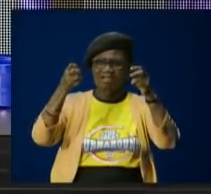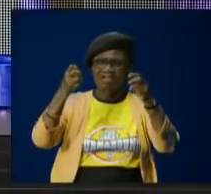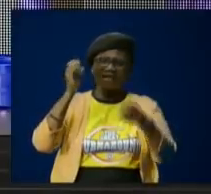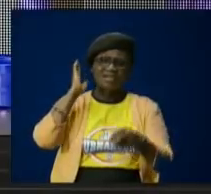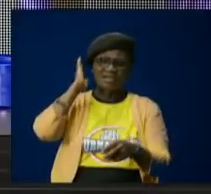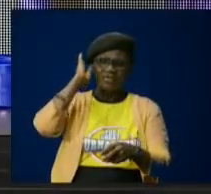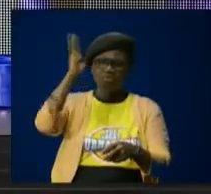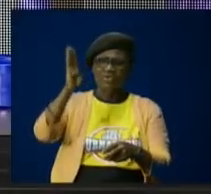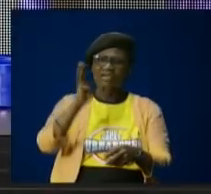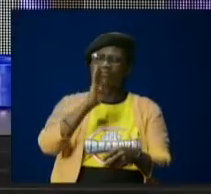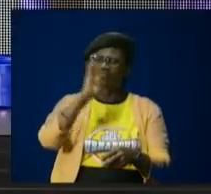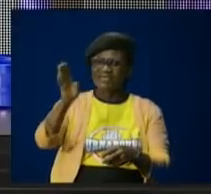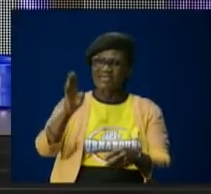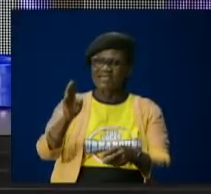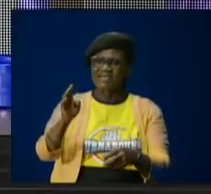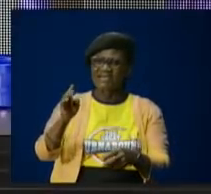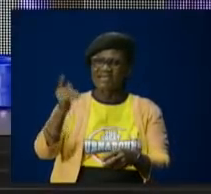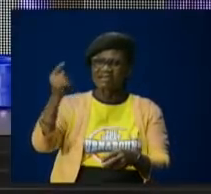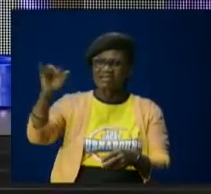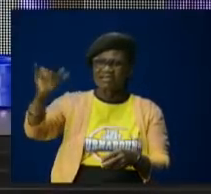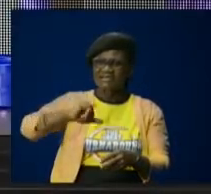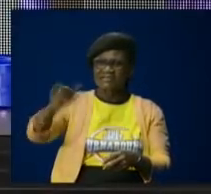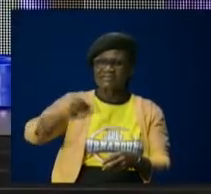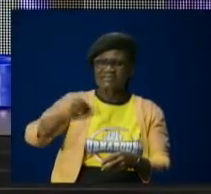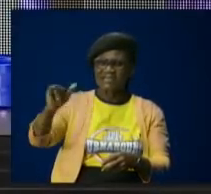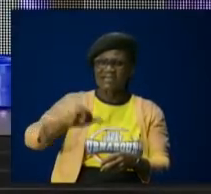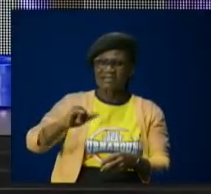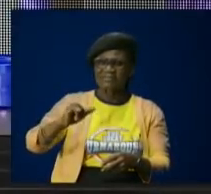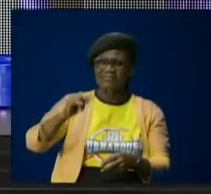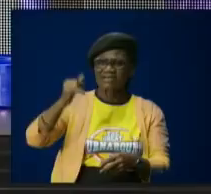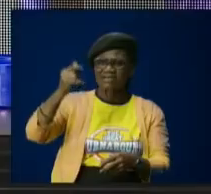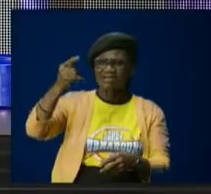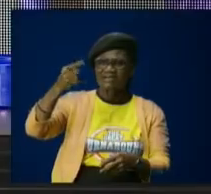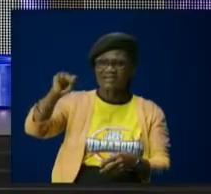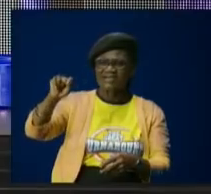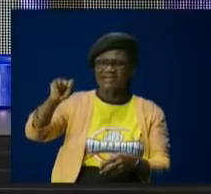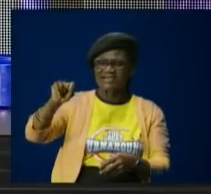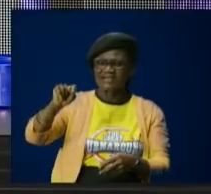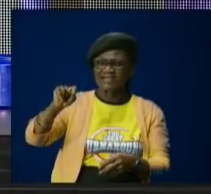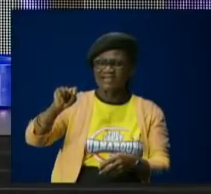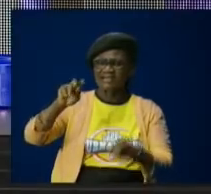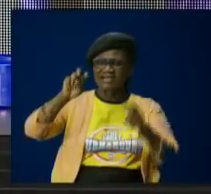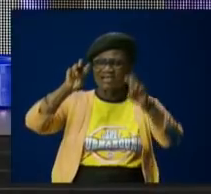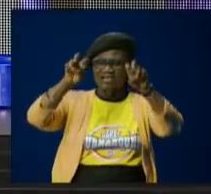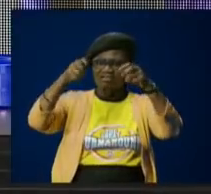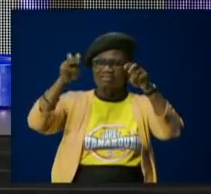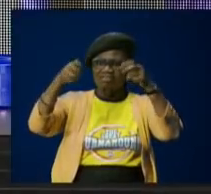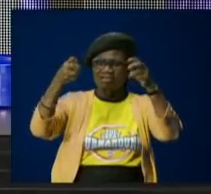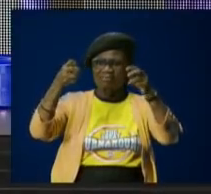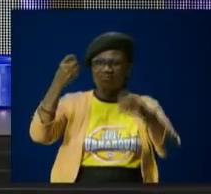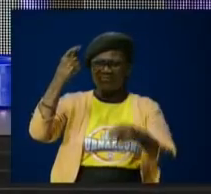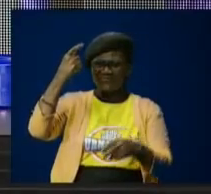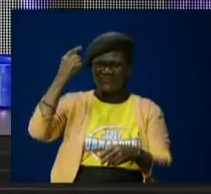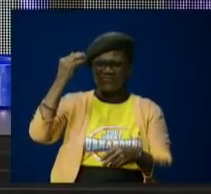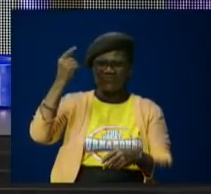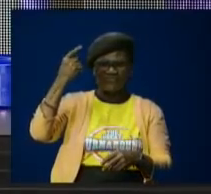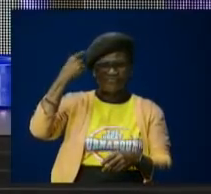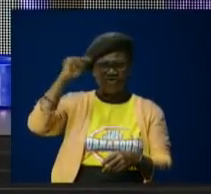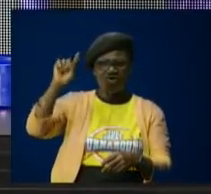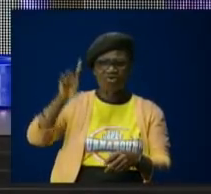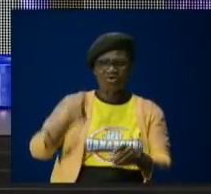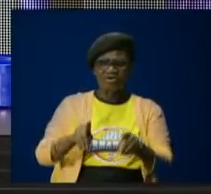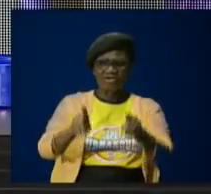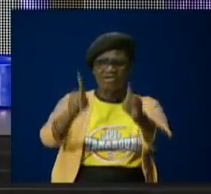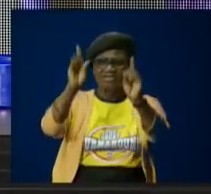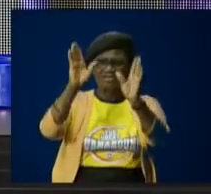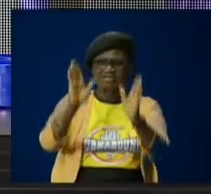as the theme for the Disciples Convention, because the disciples will